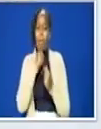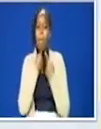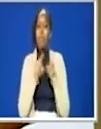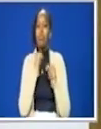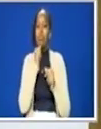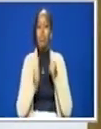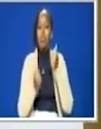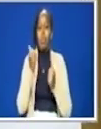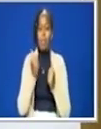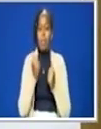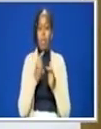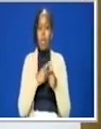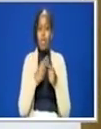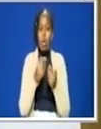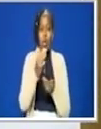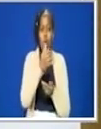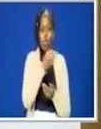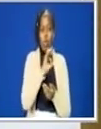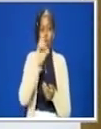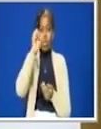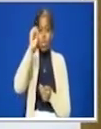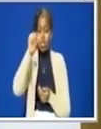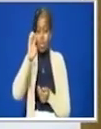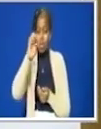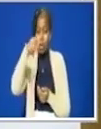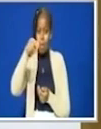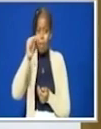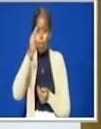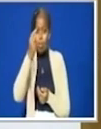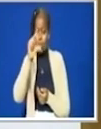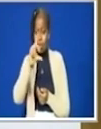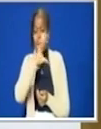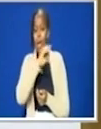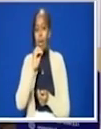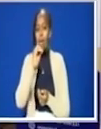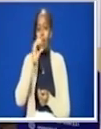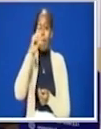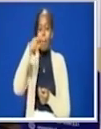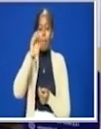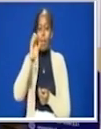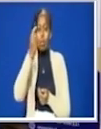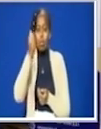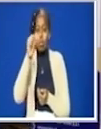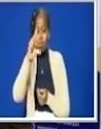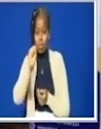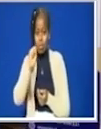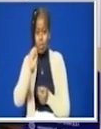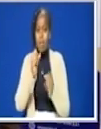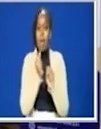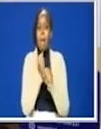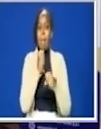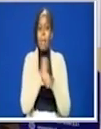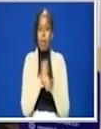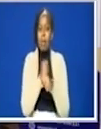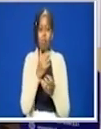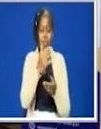of sepals and petals form what you call the perianth. A collection of the petals and the